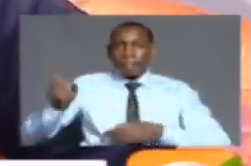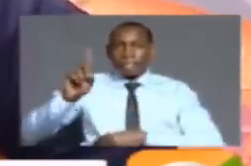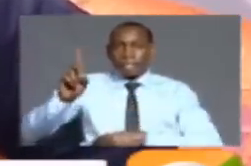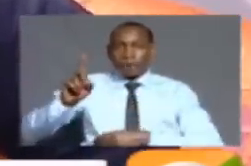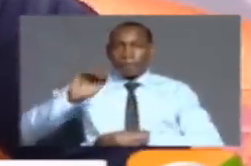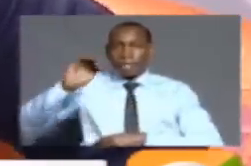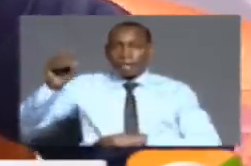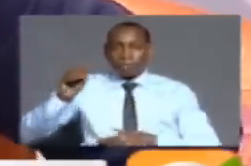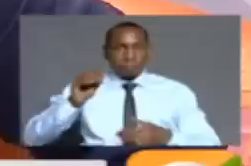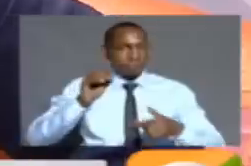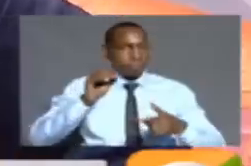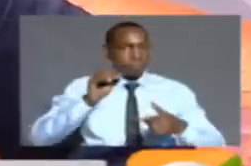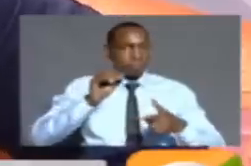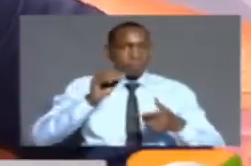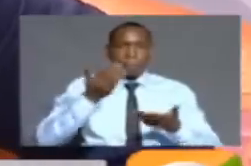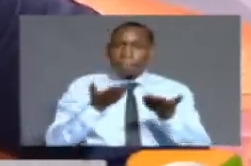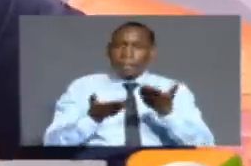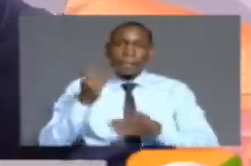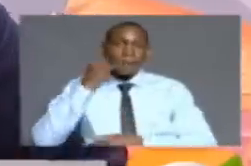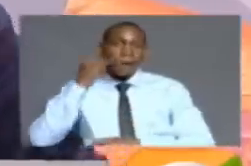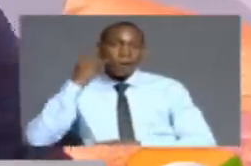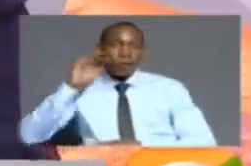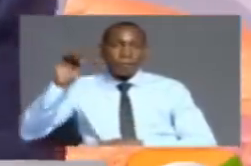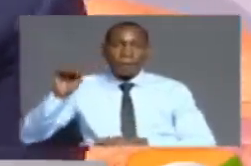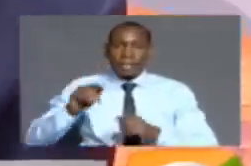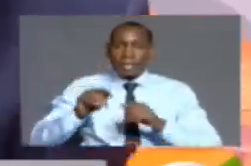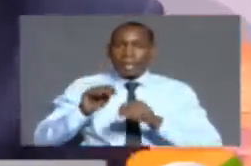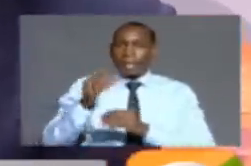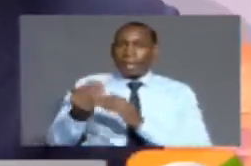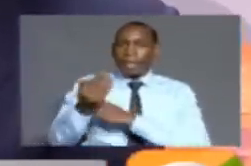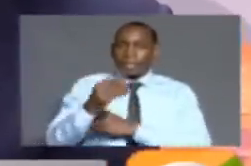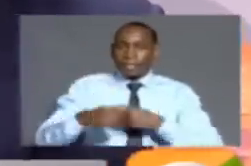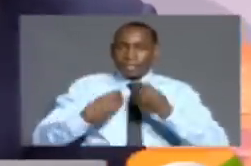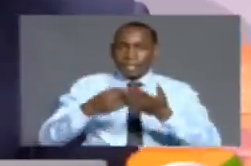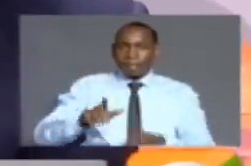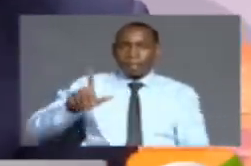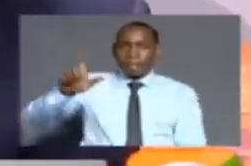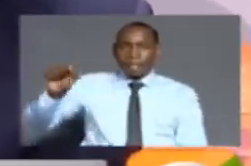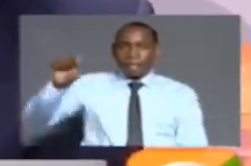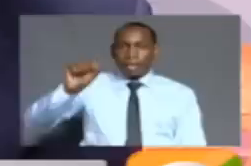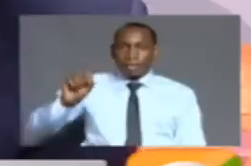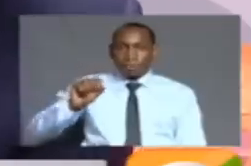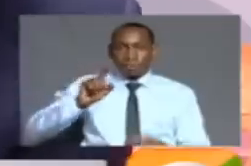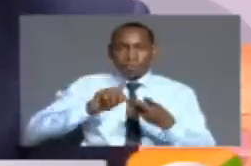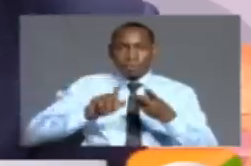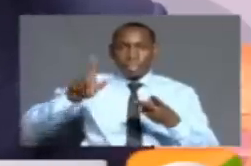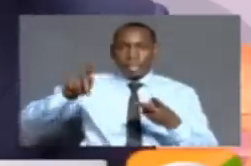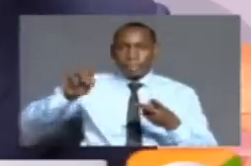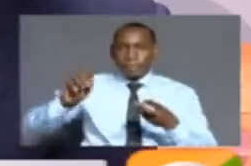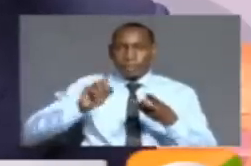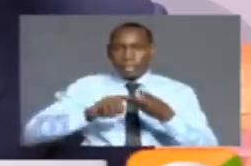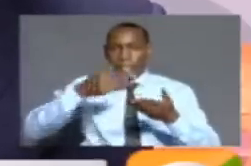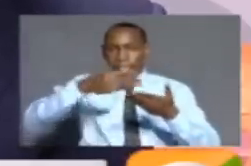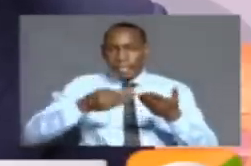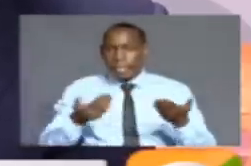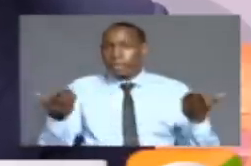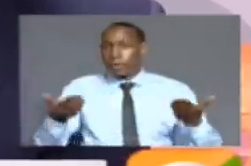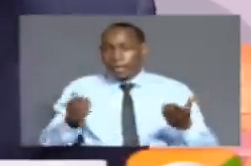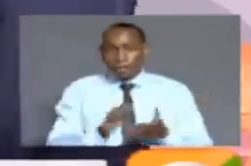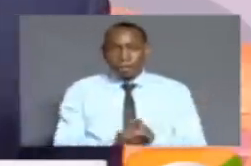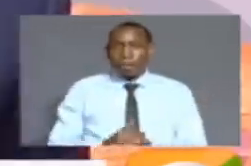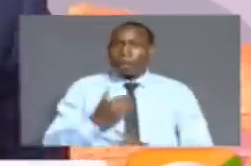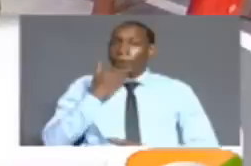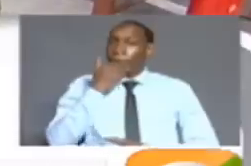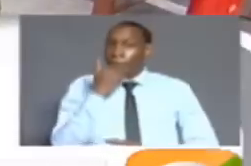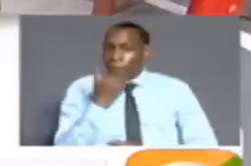Okay. Or Nakuru County. Okay. Yet they ask you, give us an LSO, give us an LPO, give us an invoice, you know. And there's none of that.